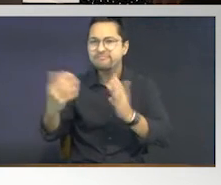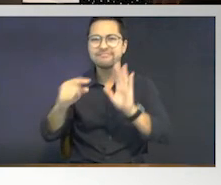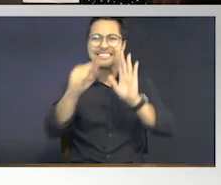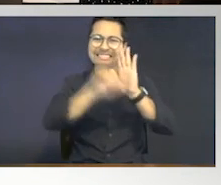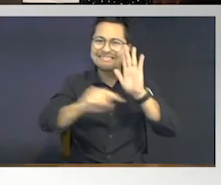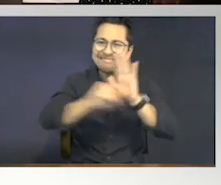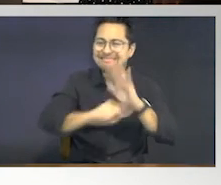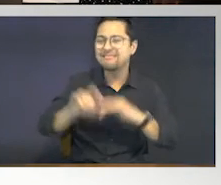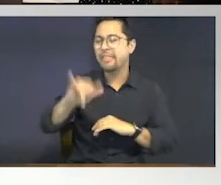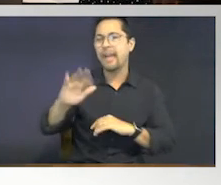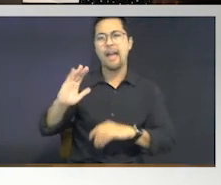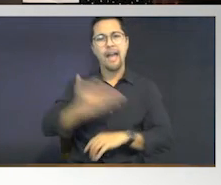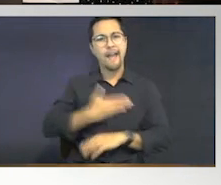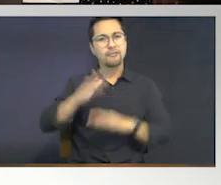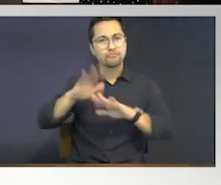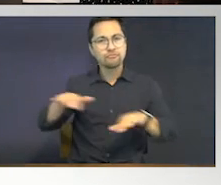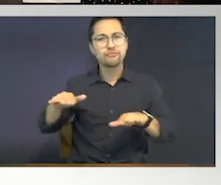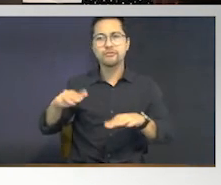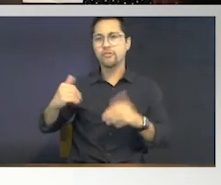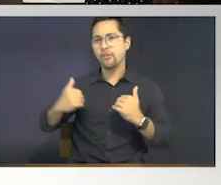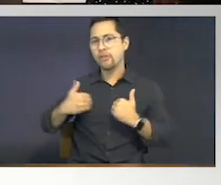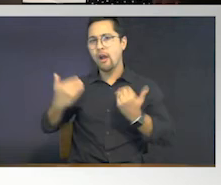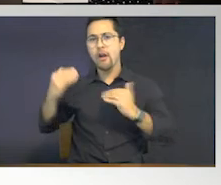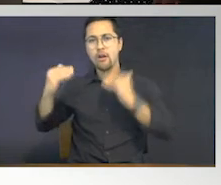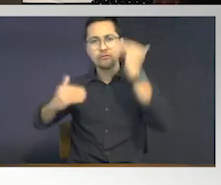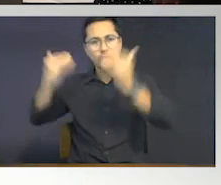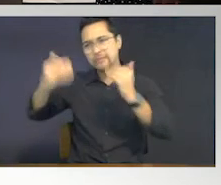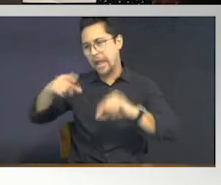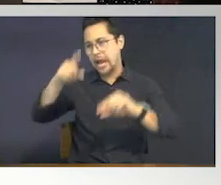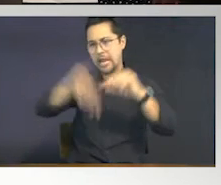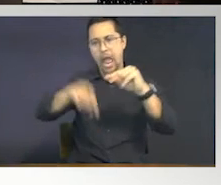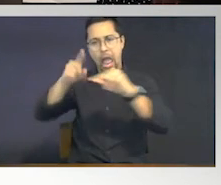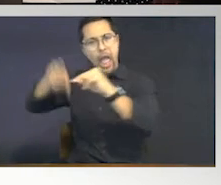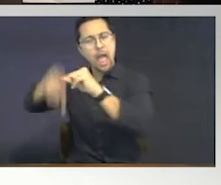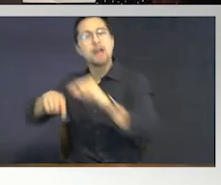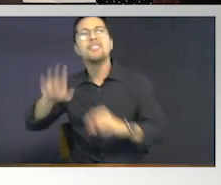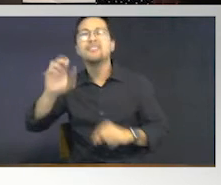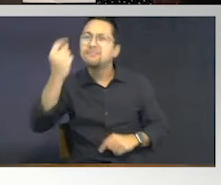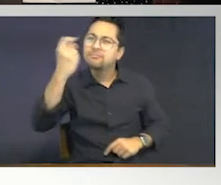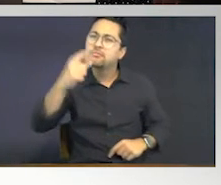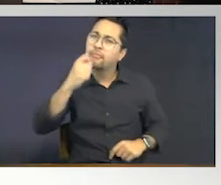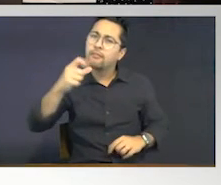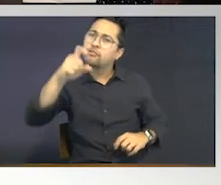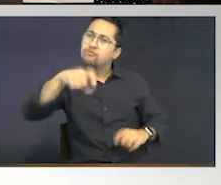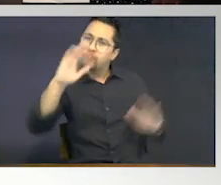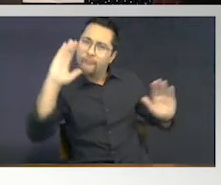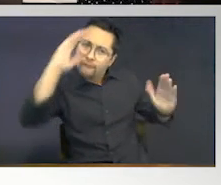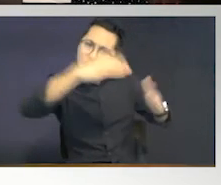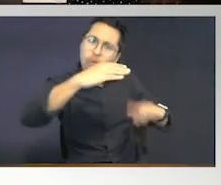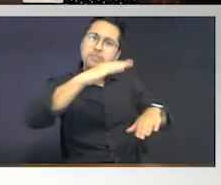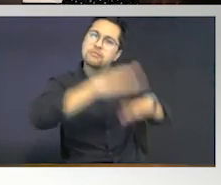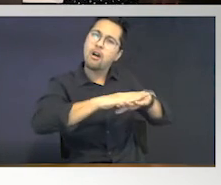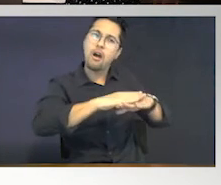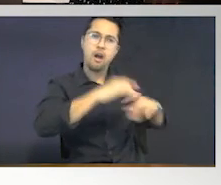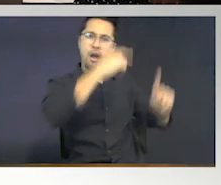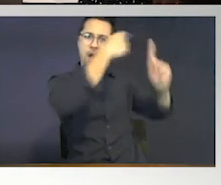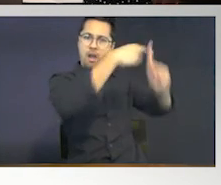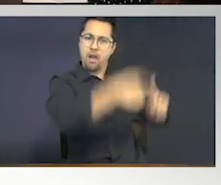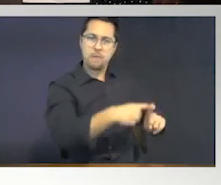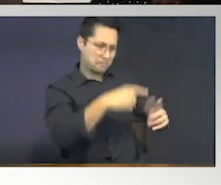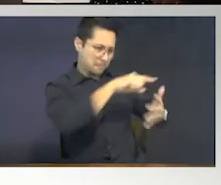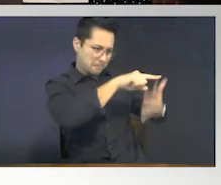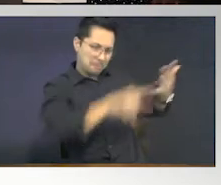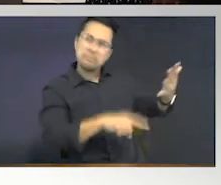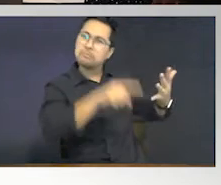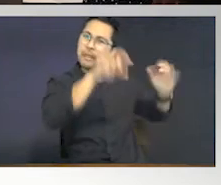adults can't do. And don't forget to focus on those strengths. Focus on the good things. Talk about the